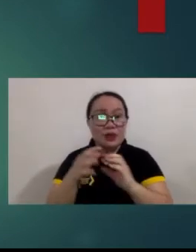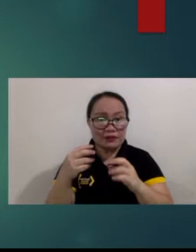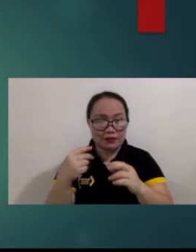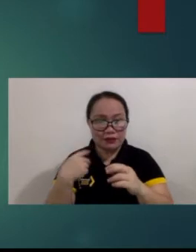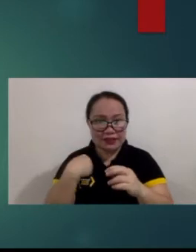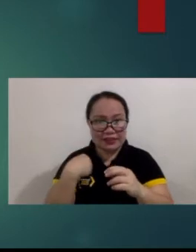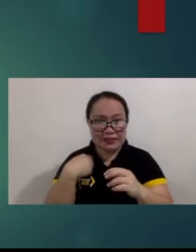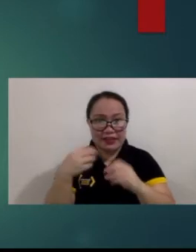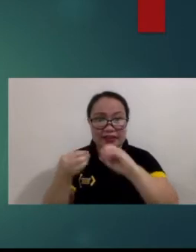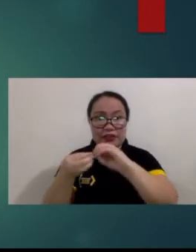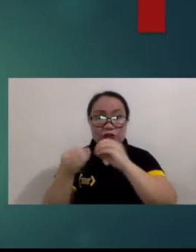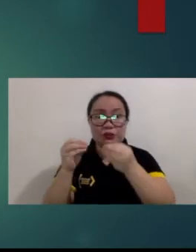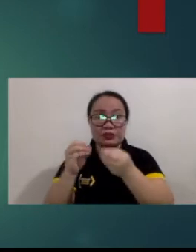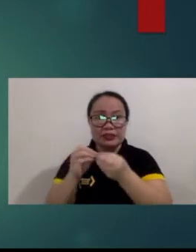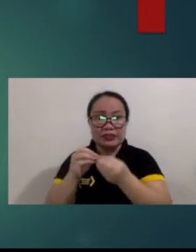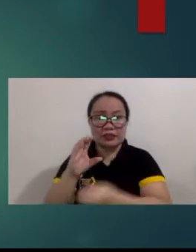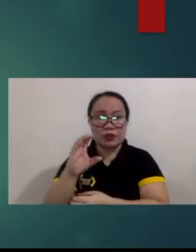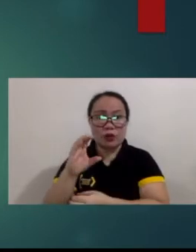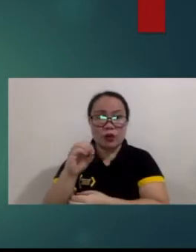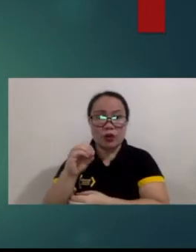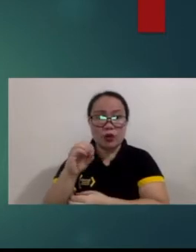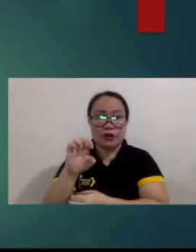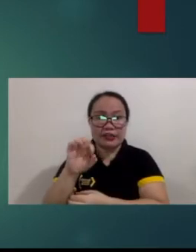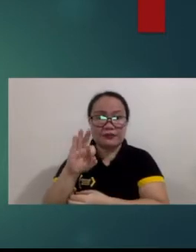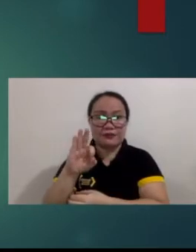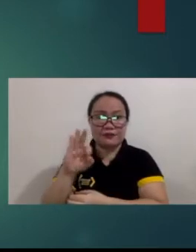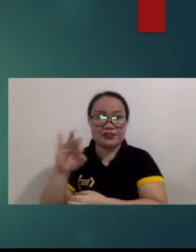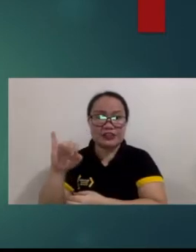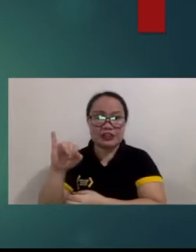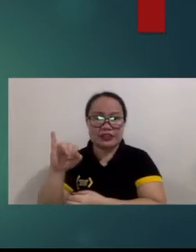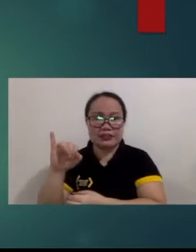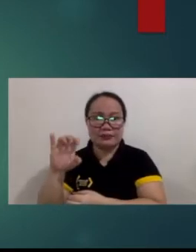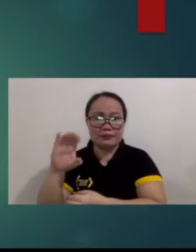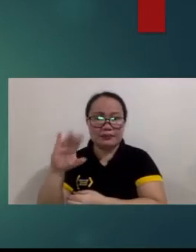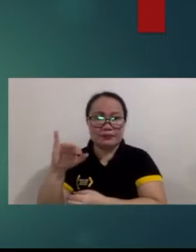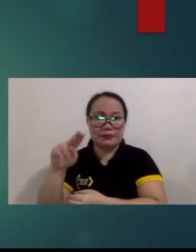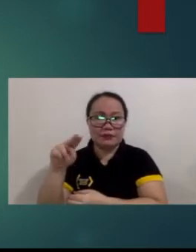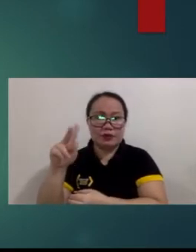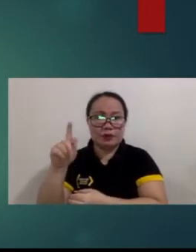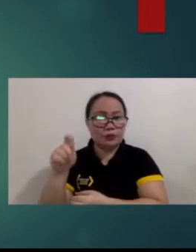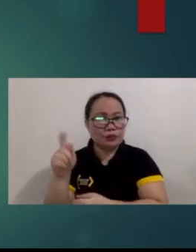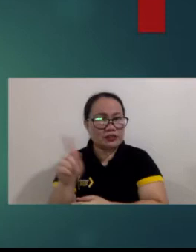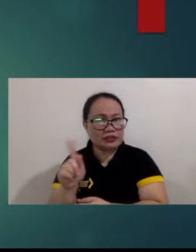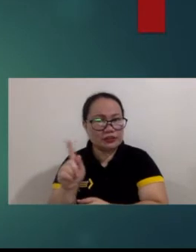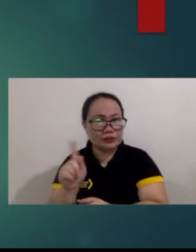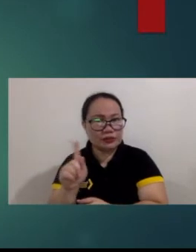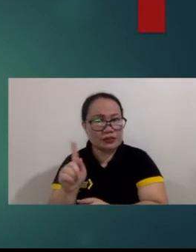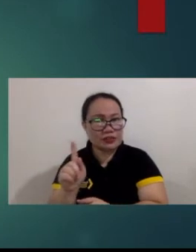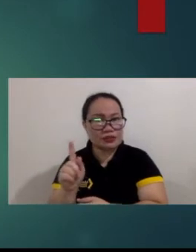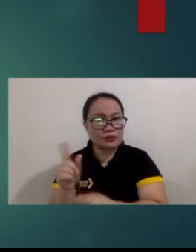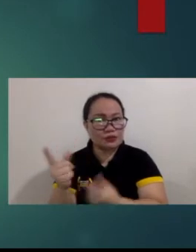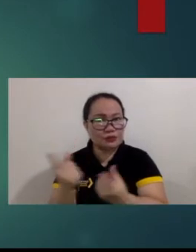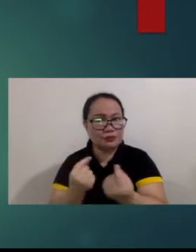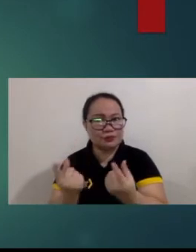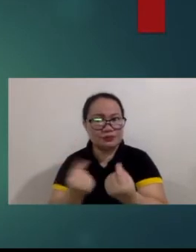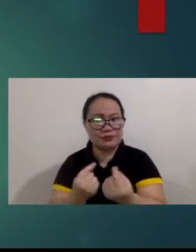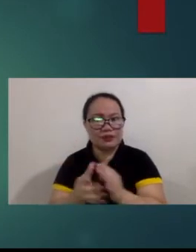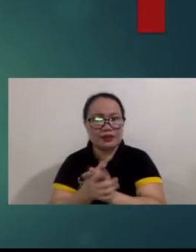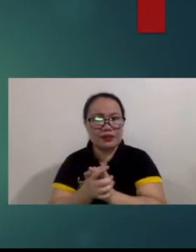When you have already a numerical coefficient, what are you going to